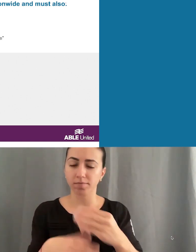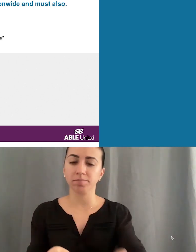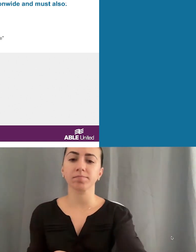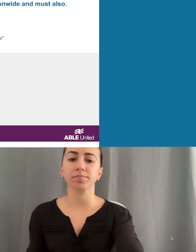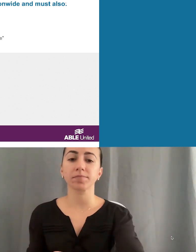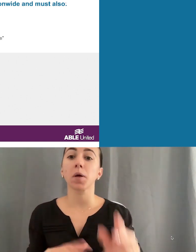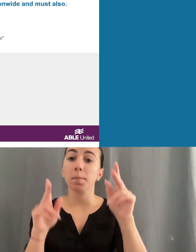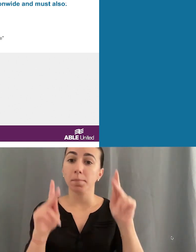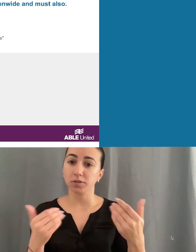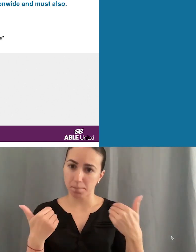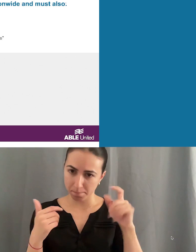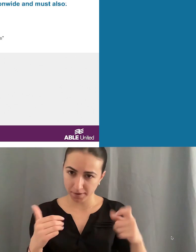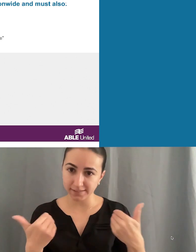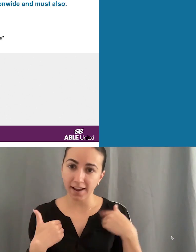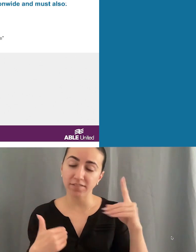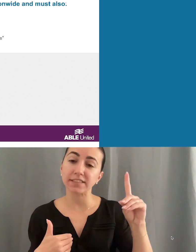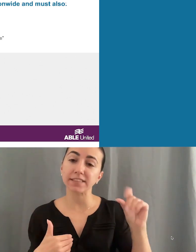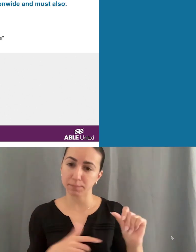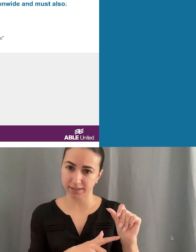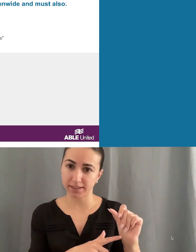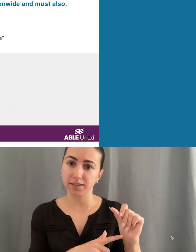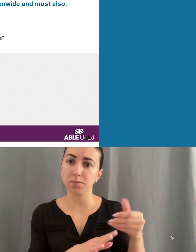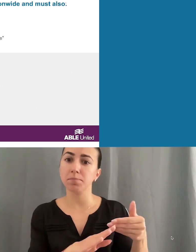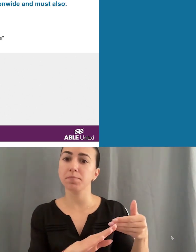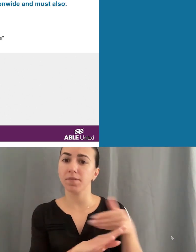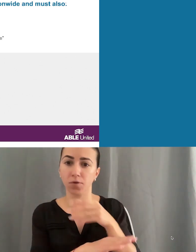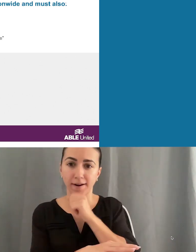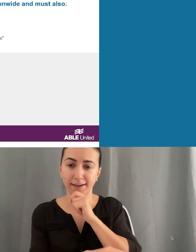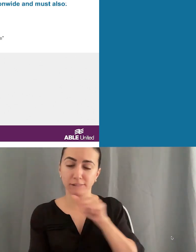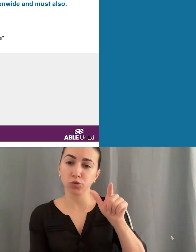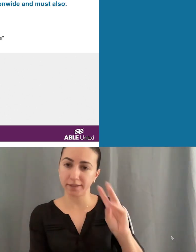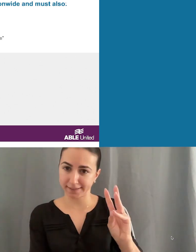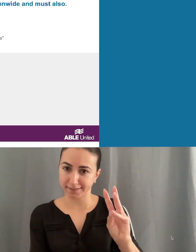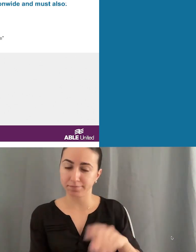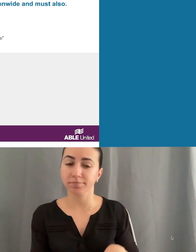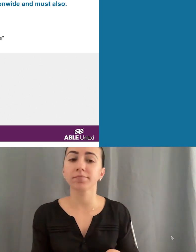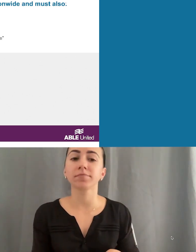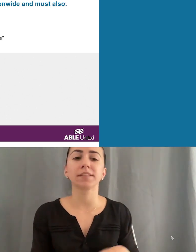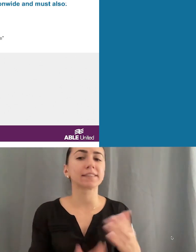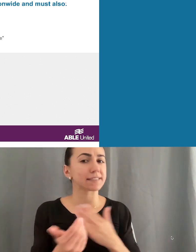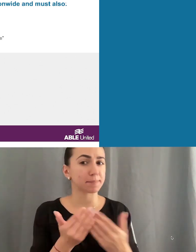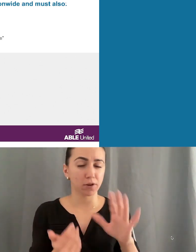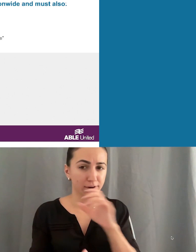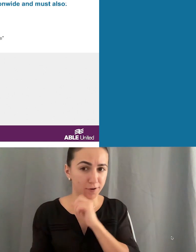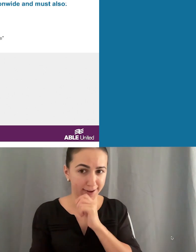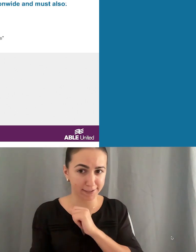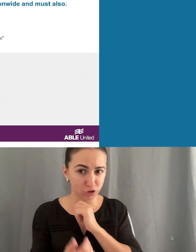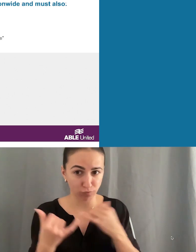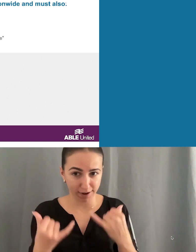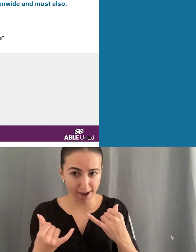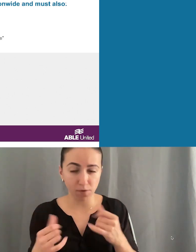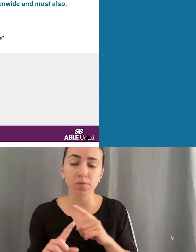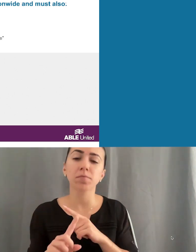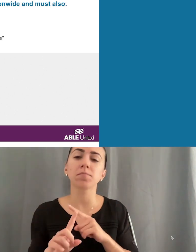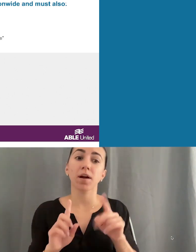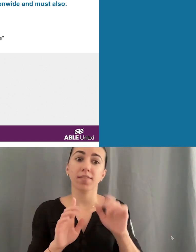individual has to have a disability onset prior to age 26. Doesn't matter their age yet, currently, but